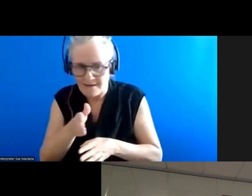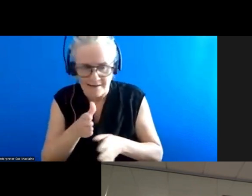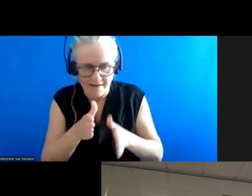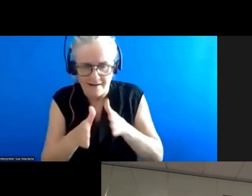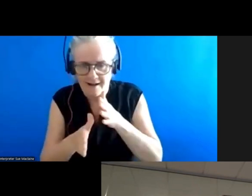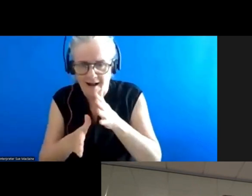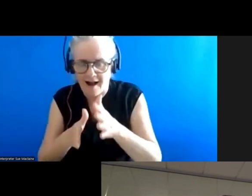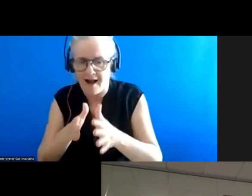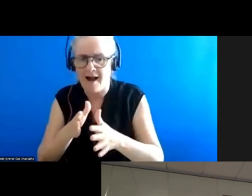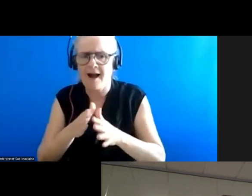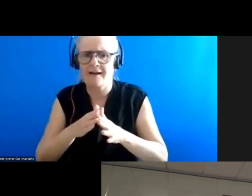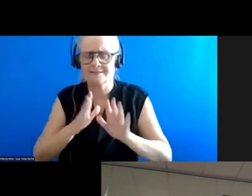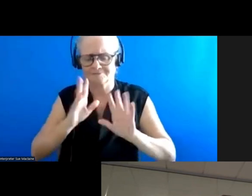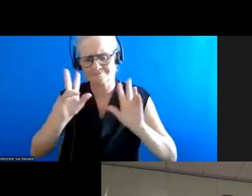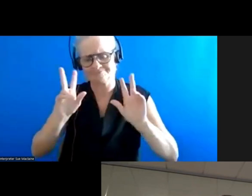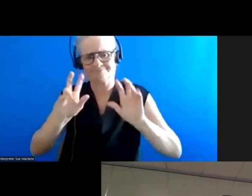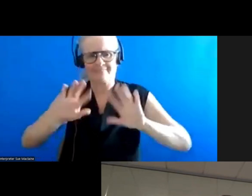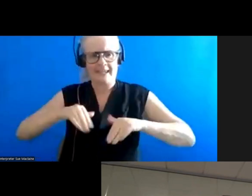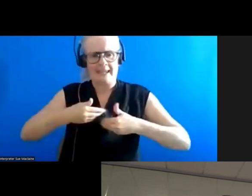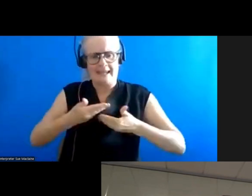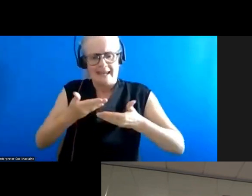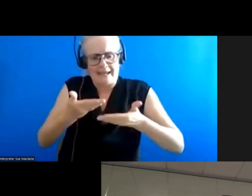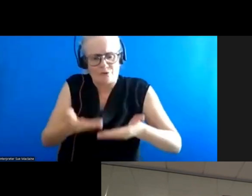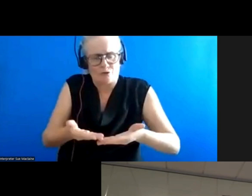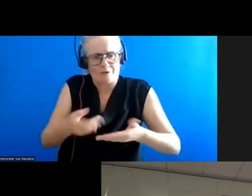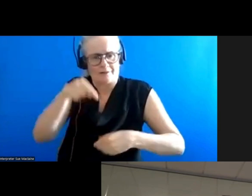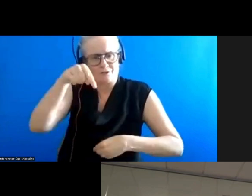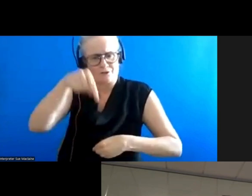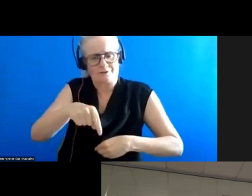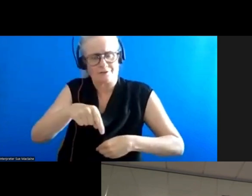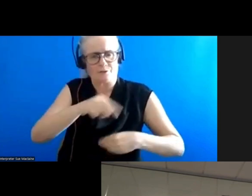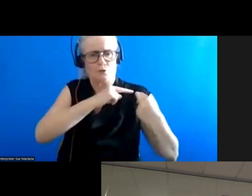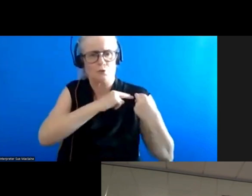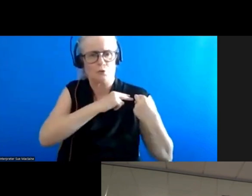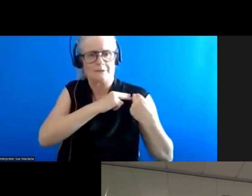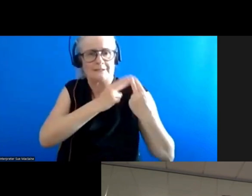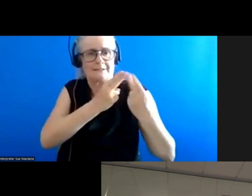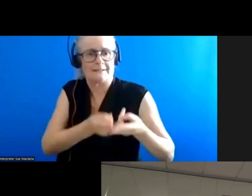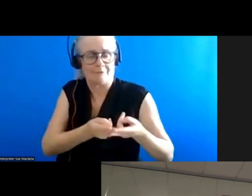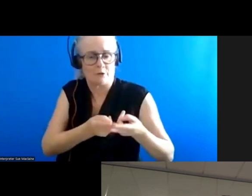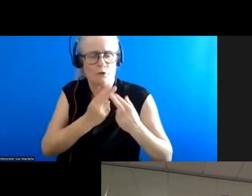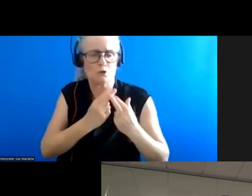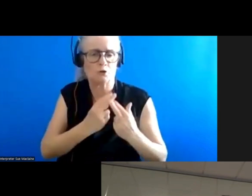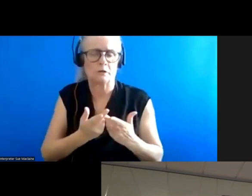first stage of a little bit about devolution and the impact